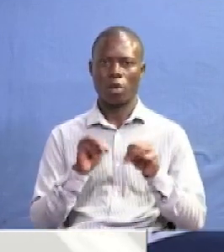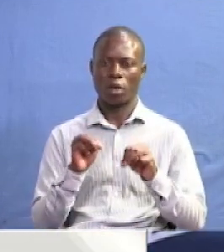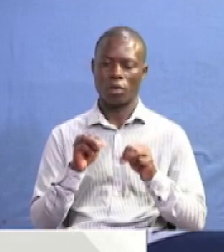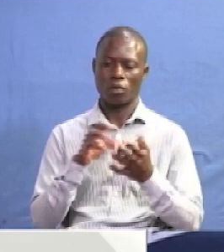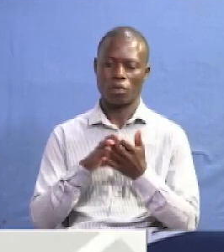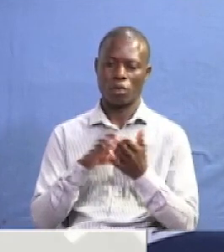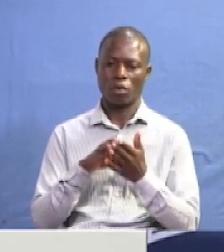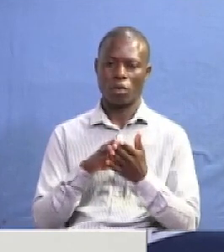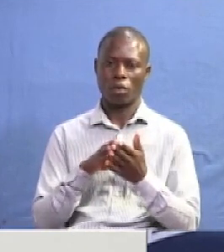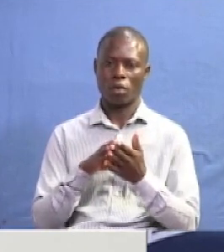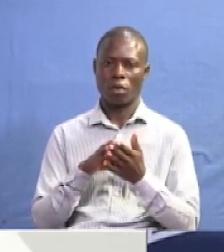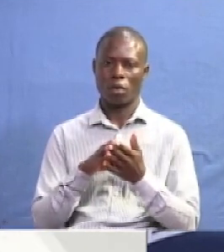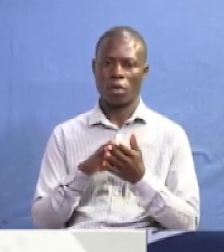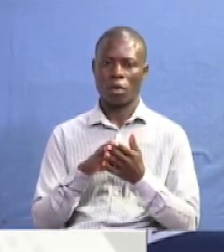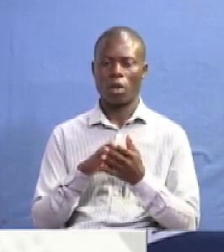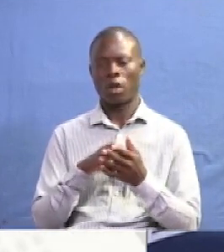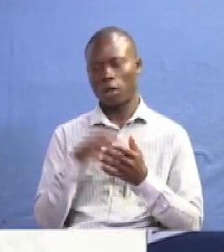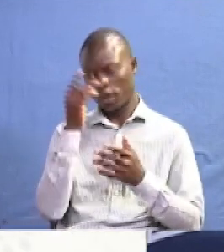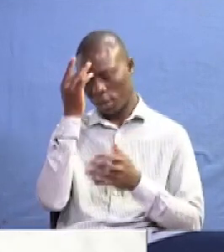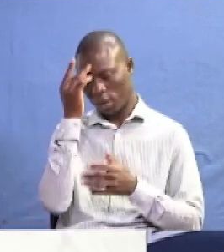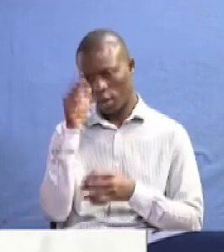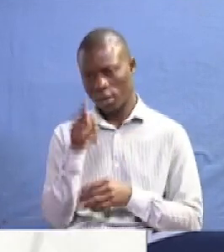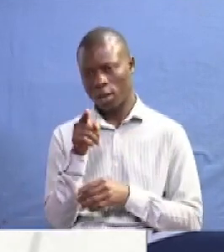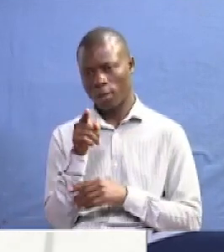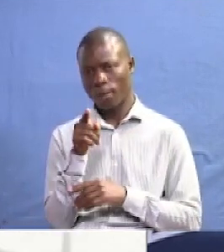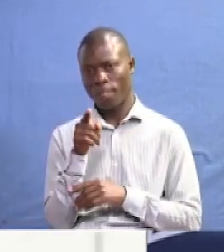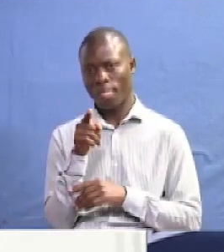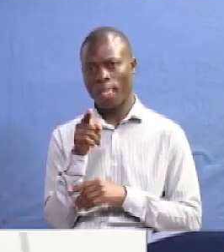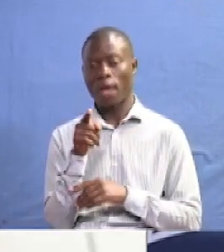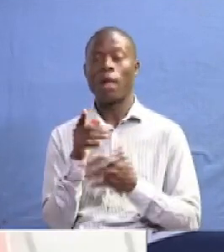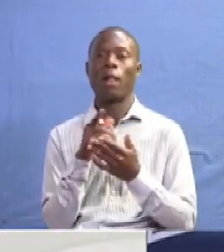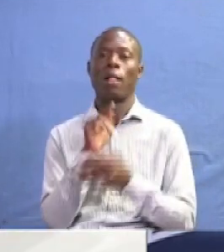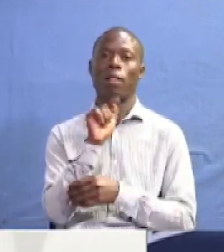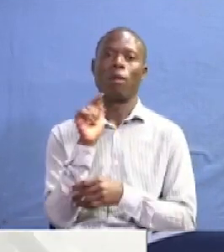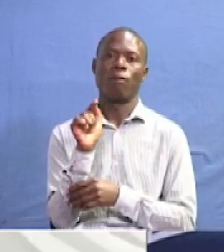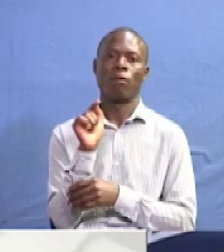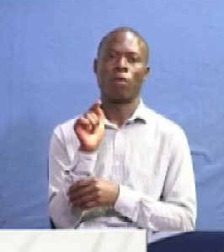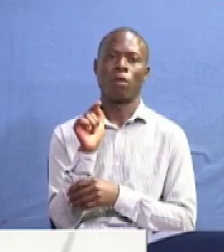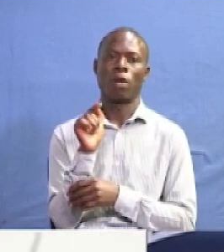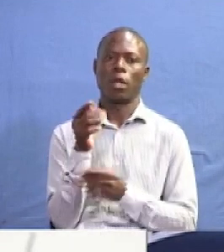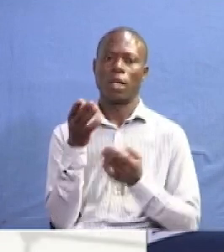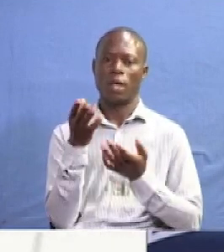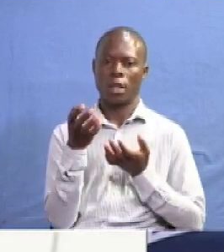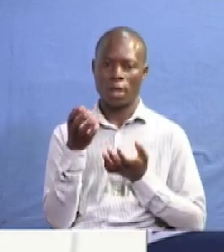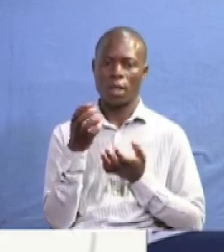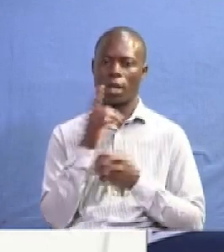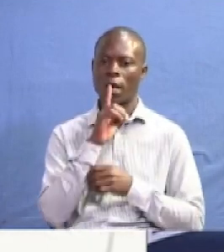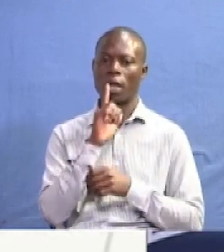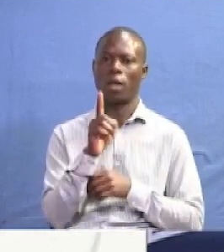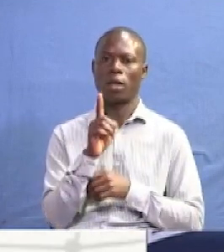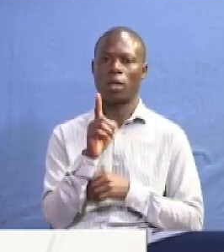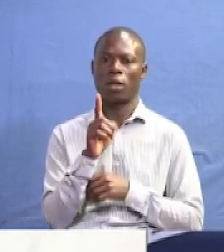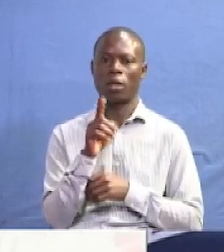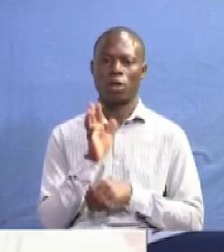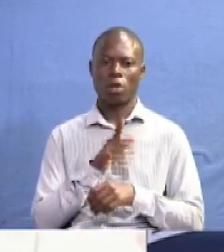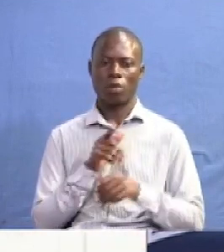condition called endometriosis, and therefore the need to ensure that the women